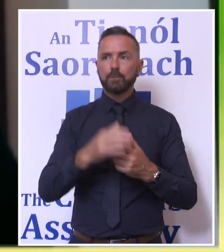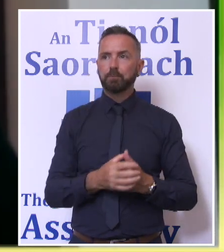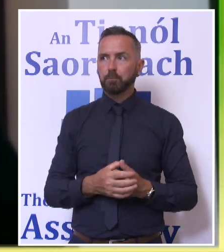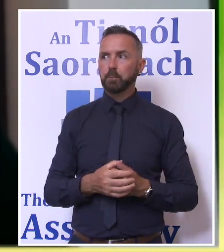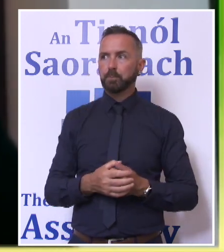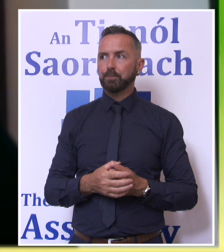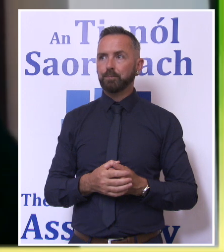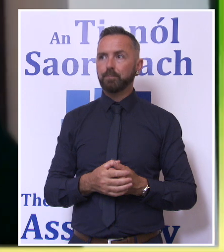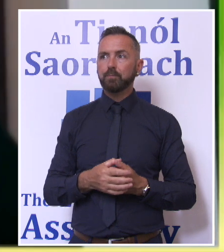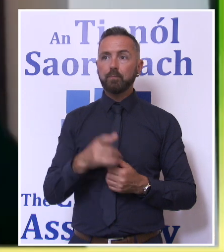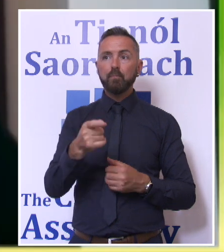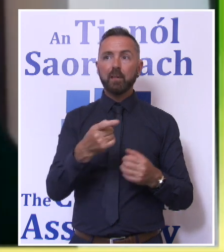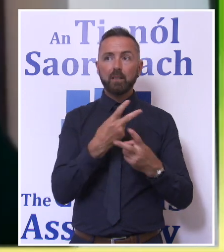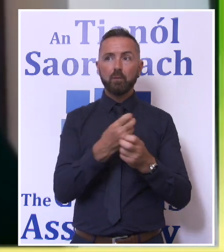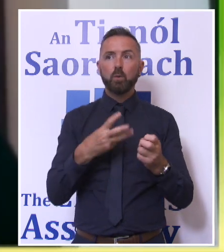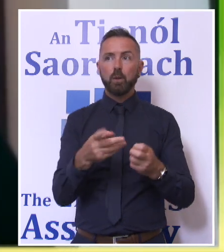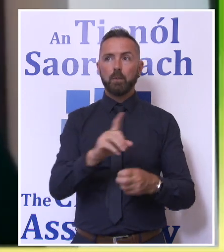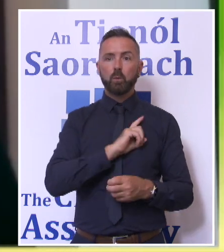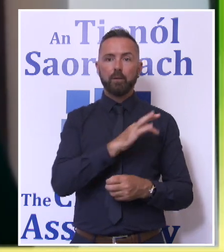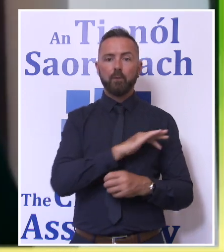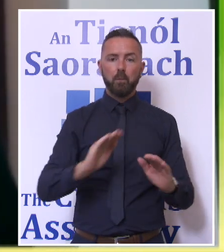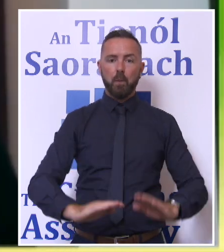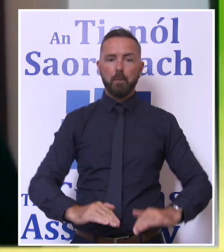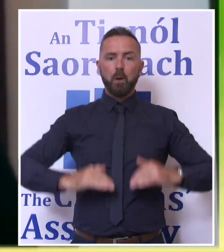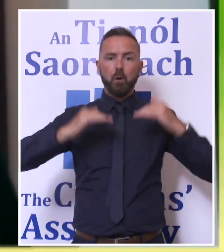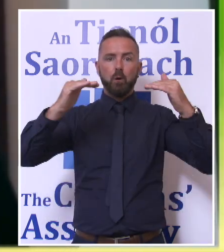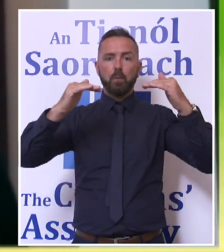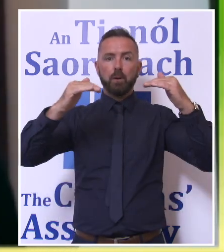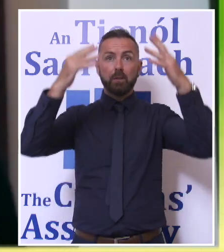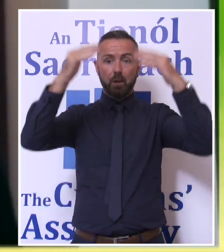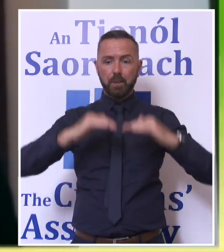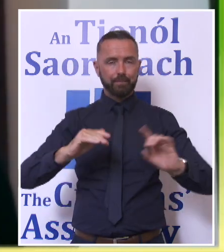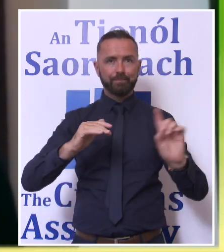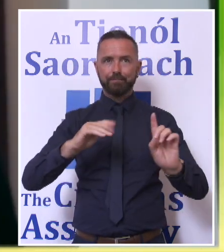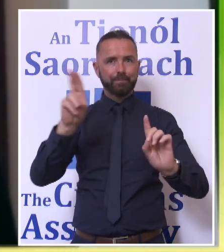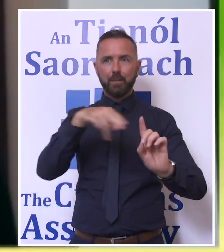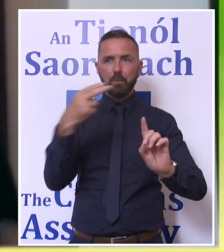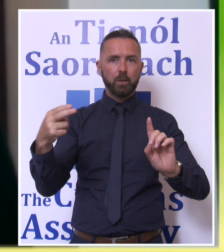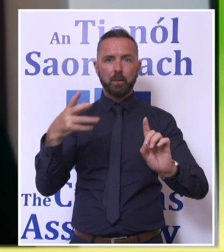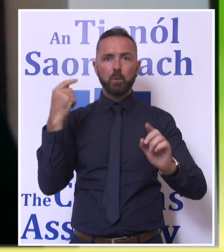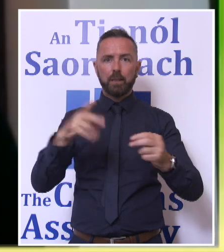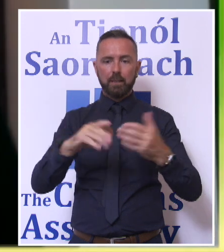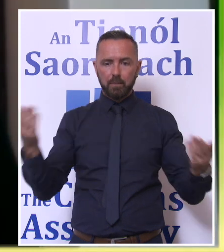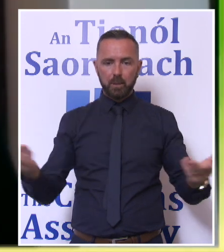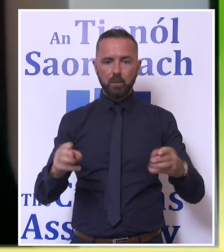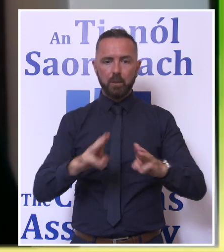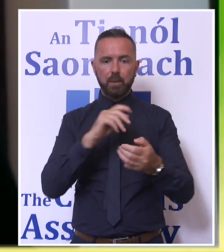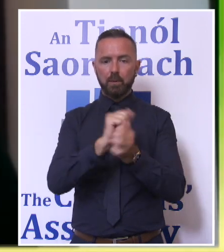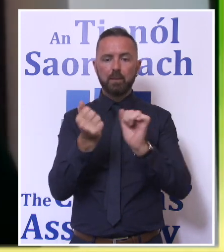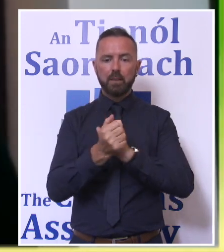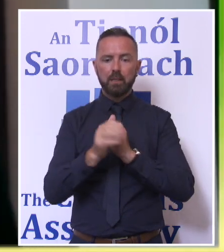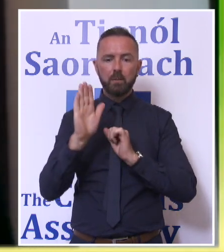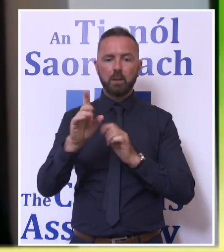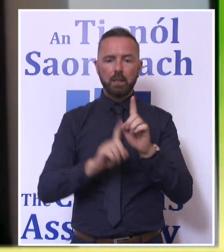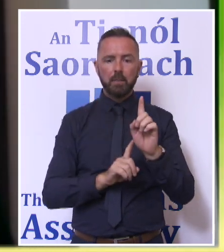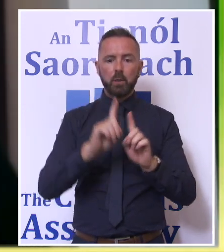is a race that will be won from the bottom up, not from the top down. You can't legislate your way to net zero. You've got to persuade people to change. You've got to